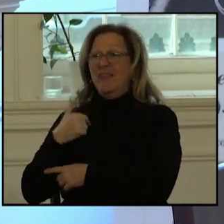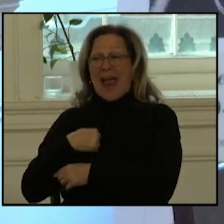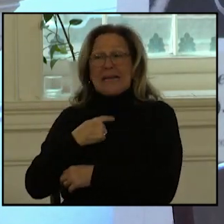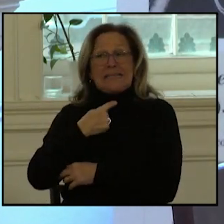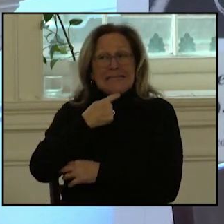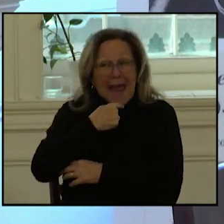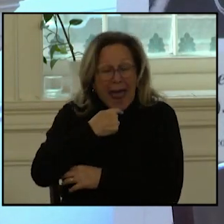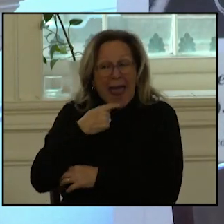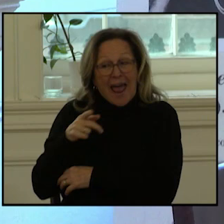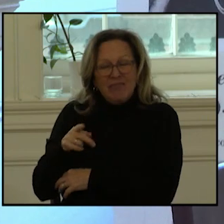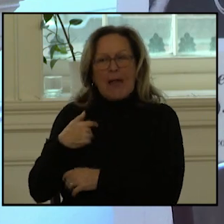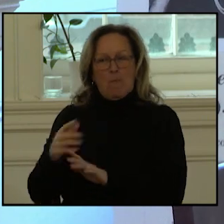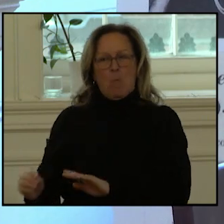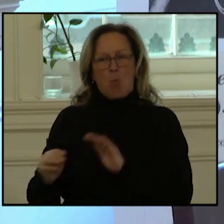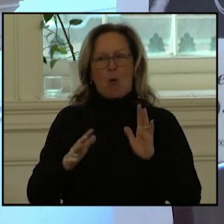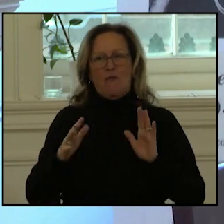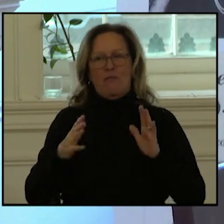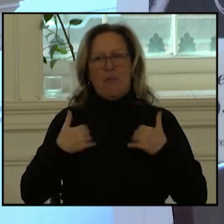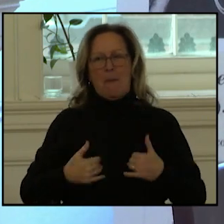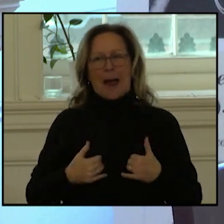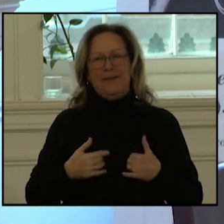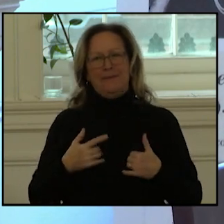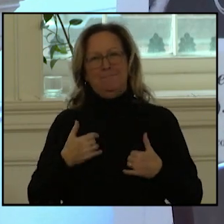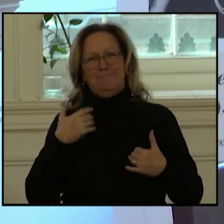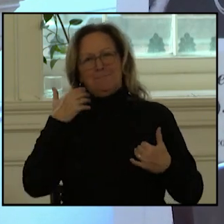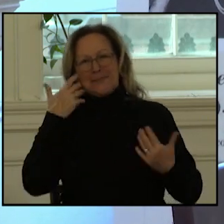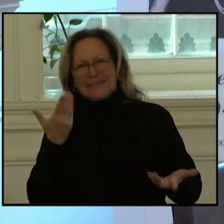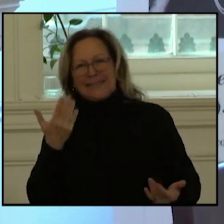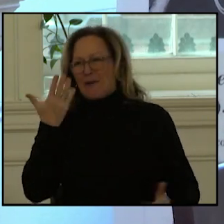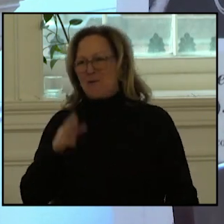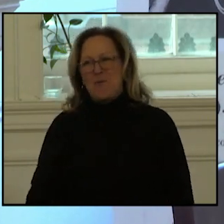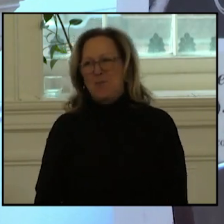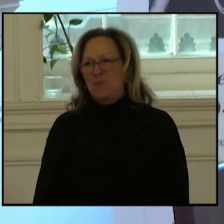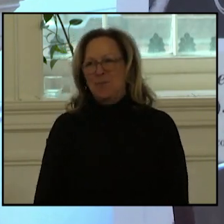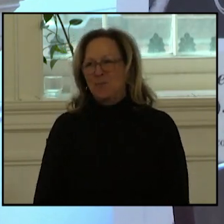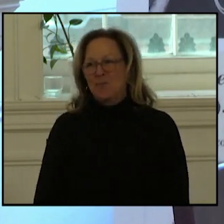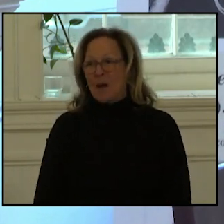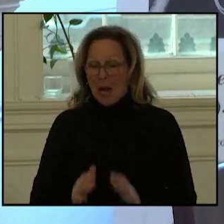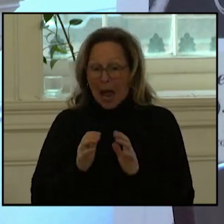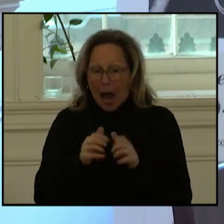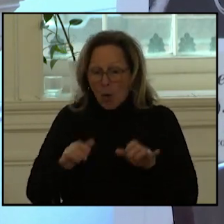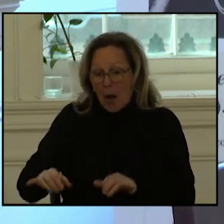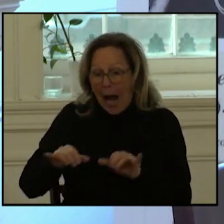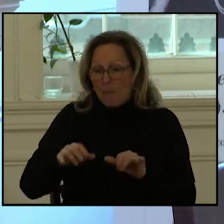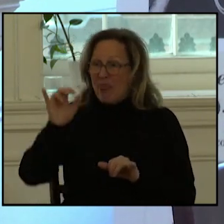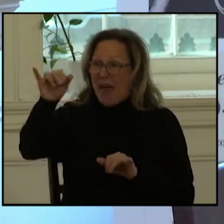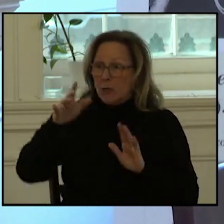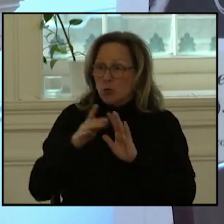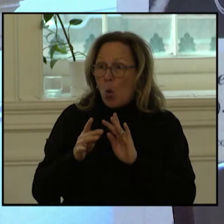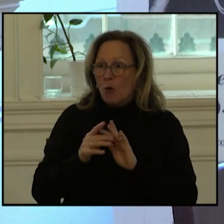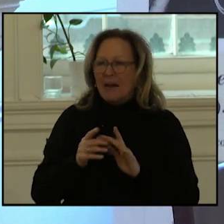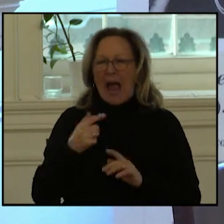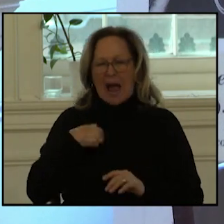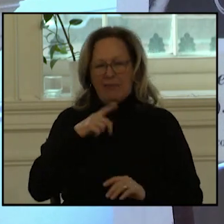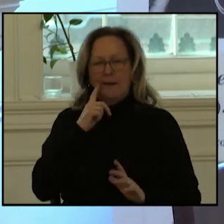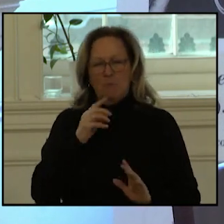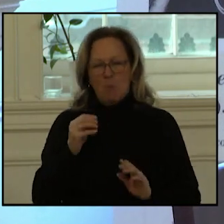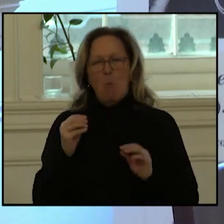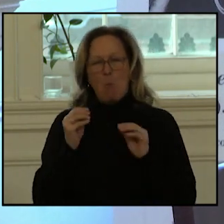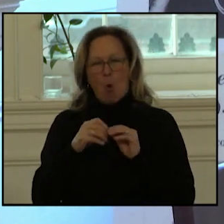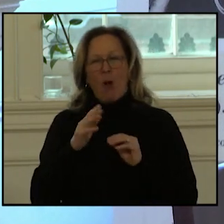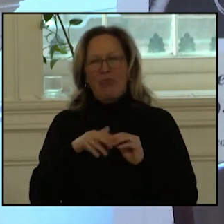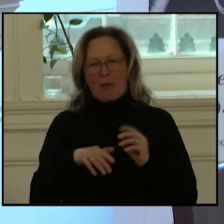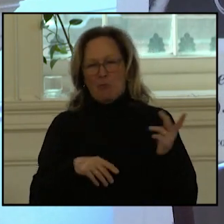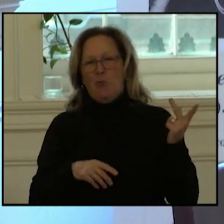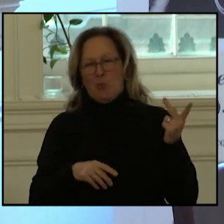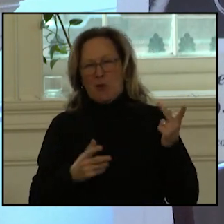did. So when you say how common is it, I think it's more common than we know. I